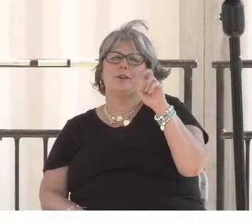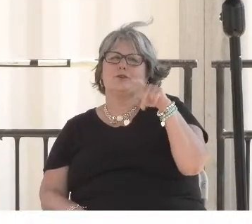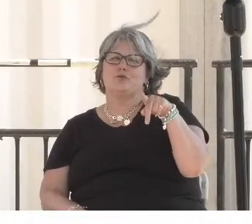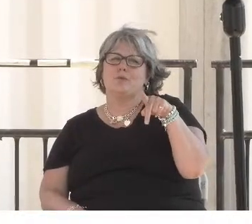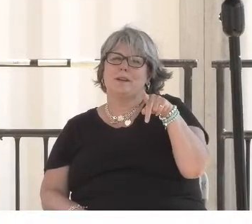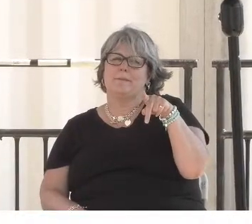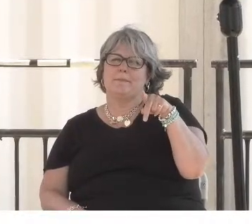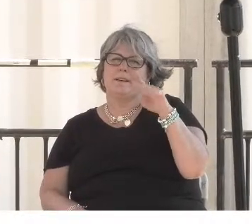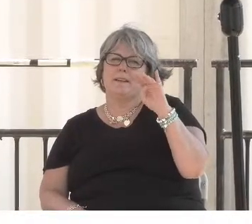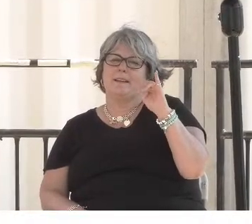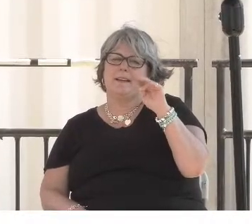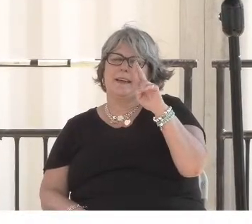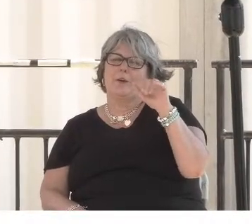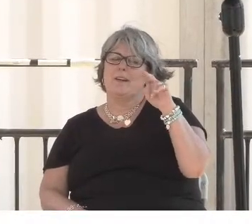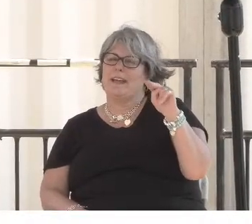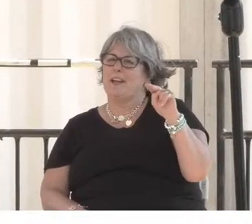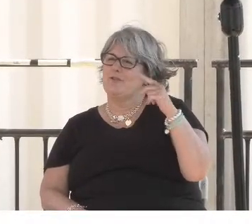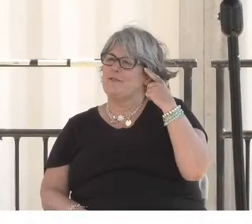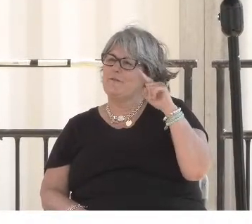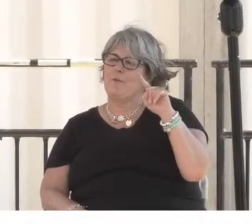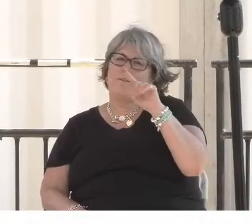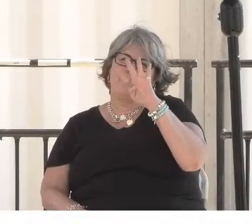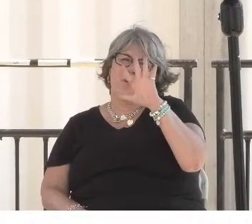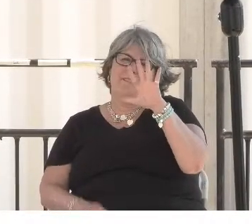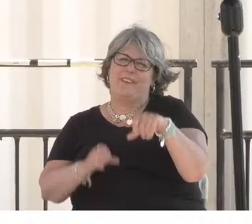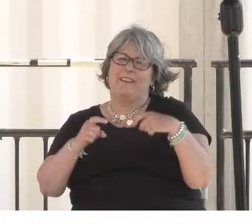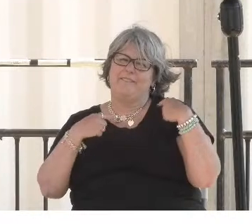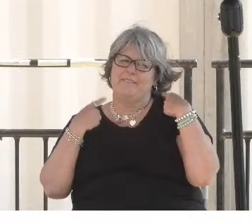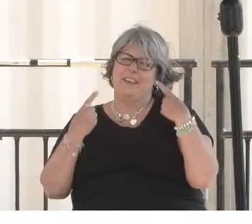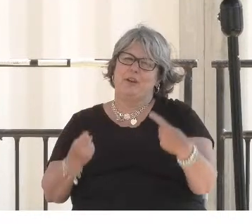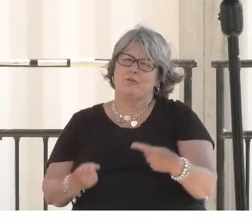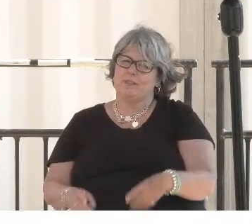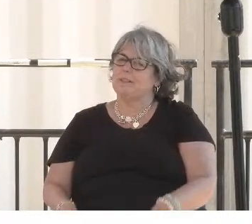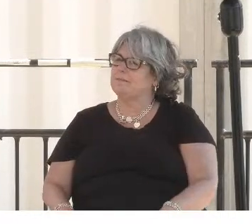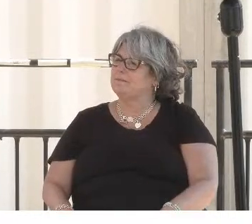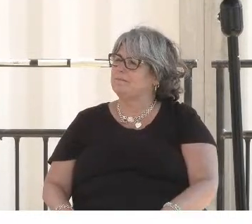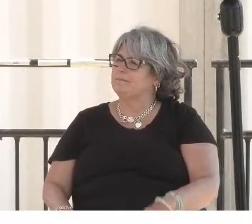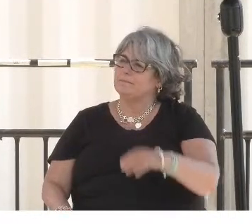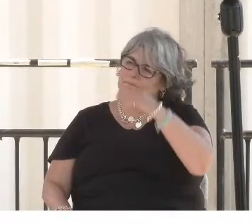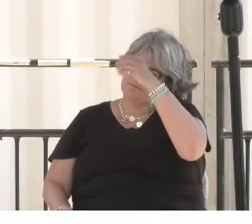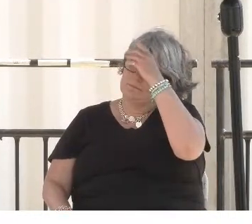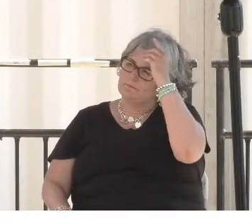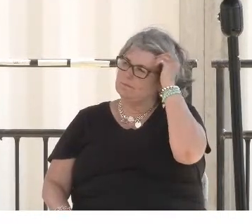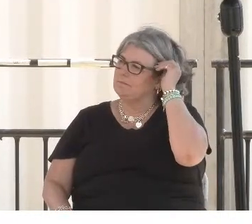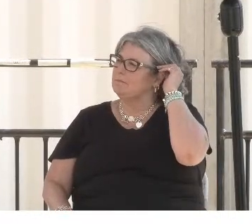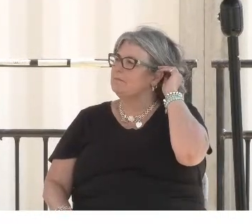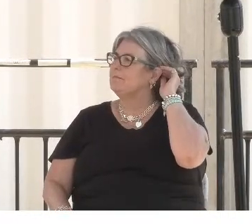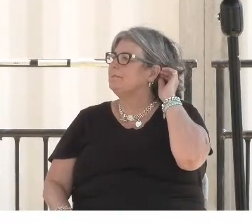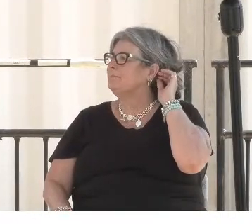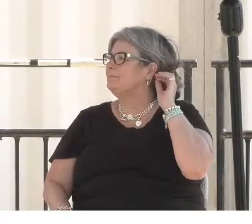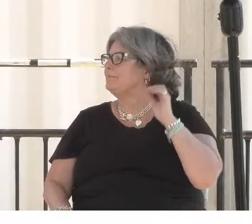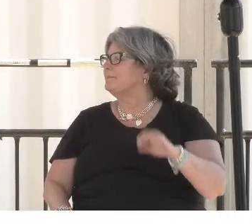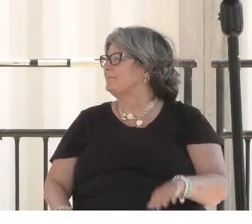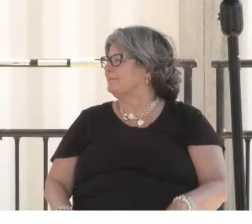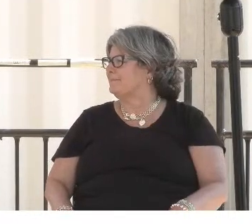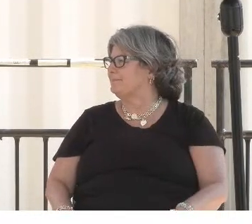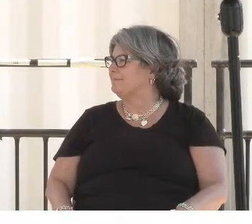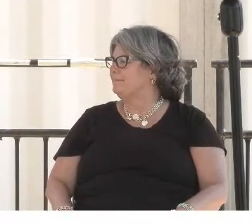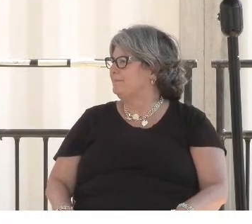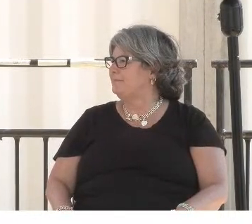with drip irrigation on our vineyards for 45 years, since essentially they started coming to